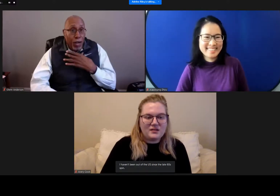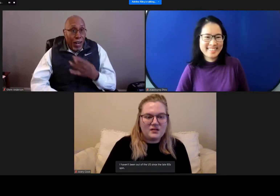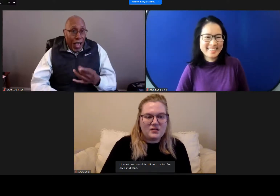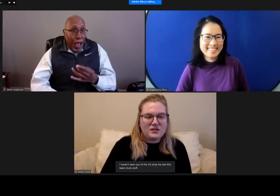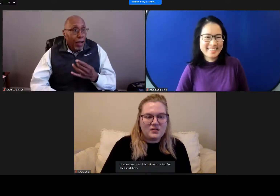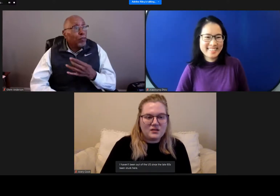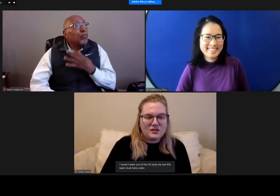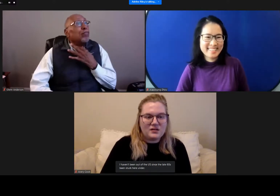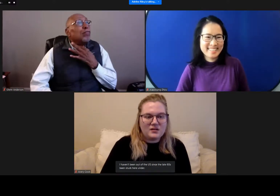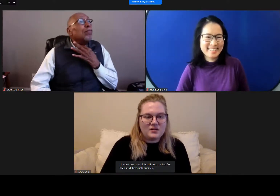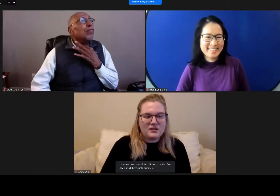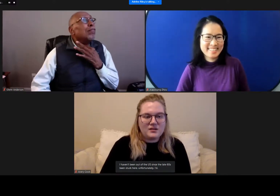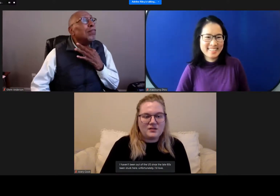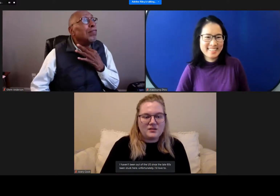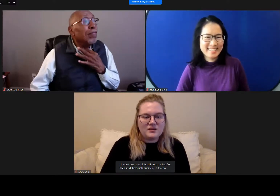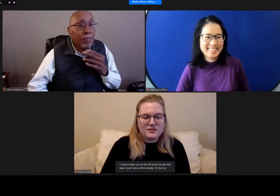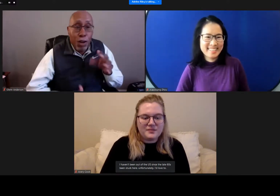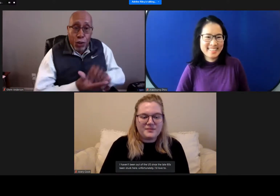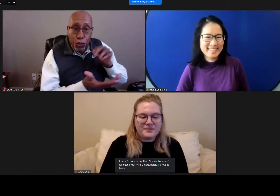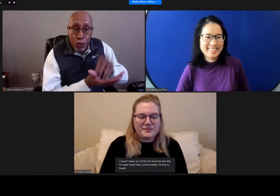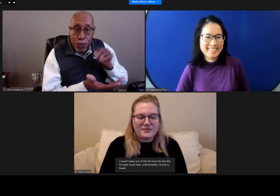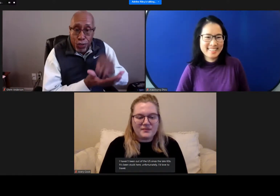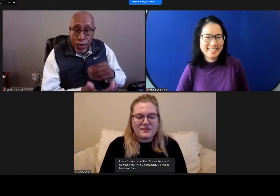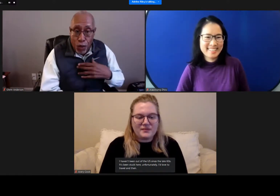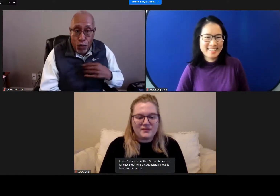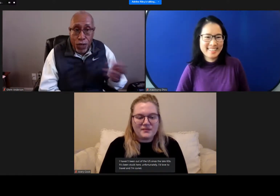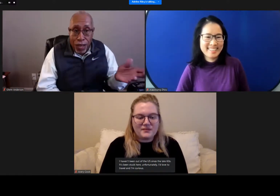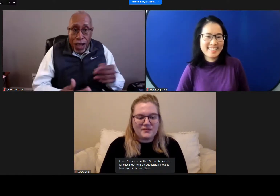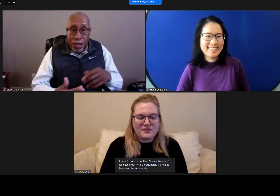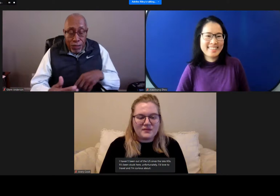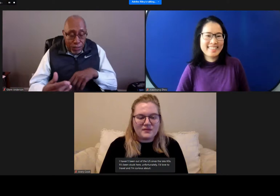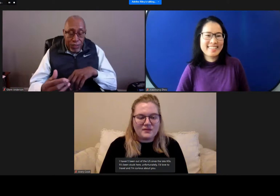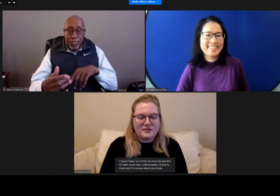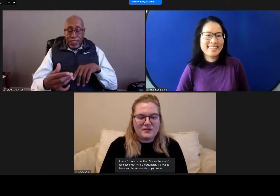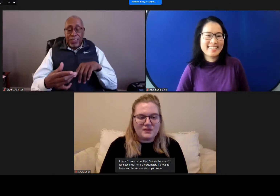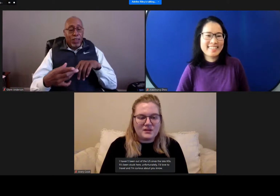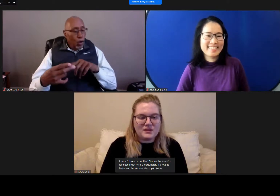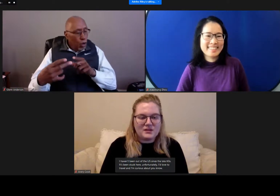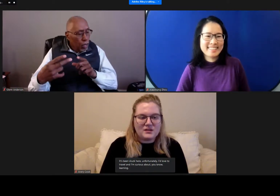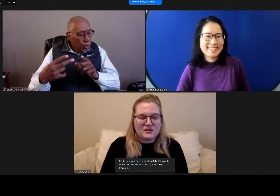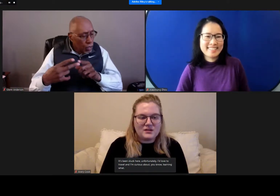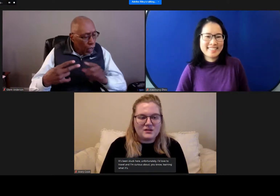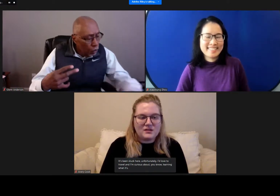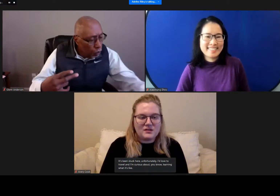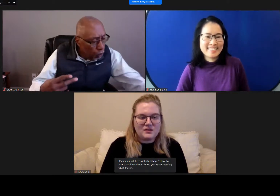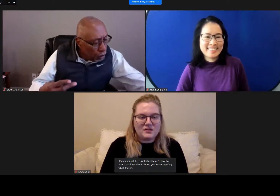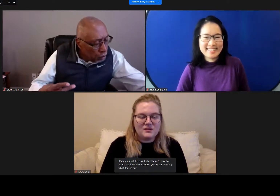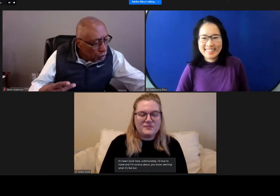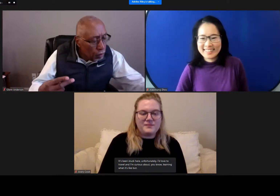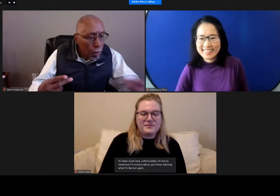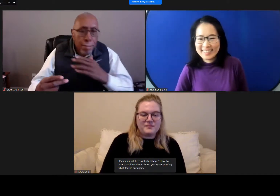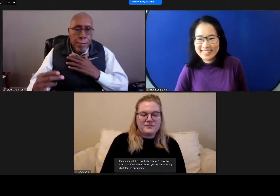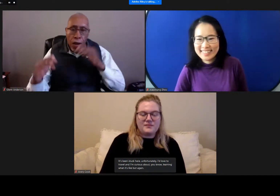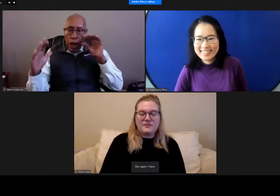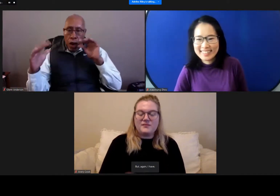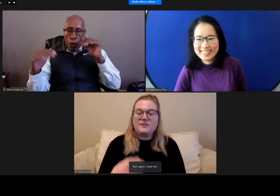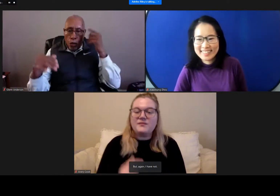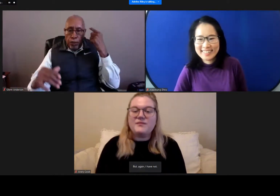stuck here, unfortunately. I'd love to travel, and I'm curious about, learning what it's like, but yeah, I have